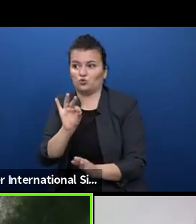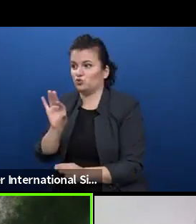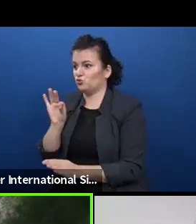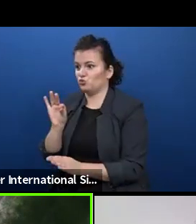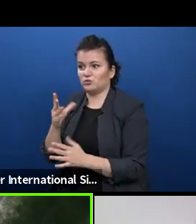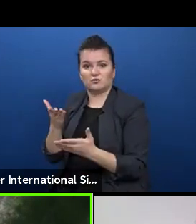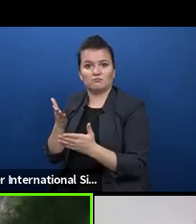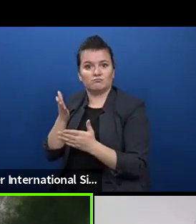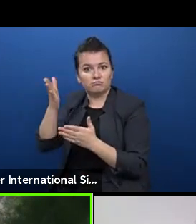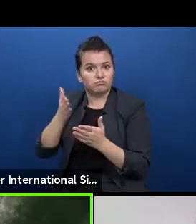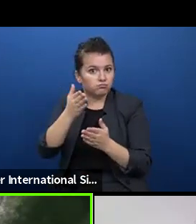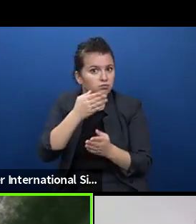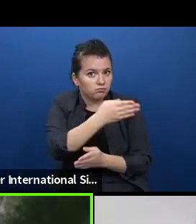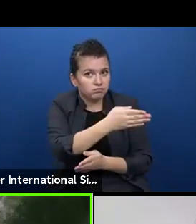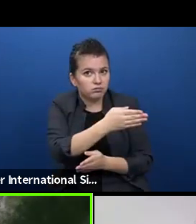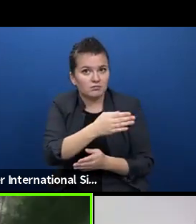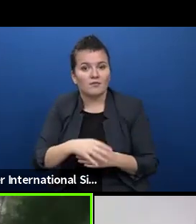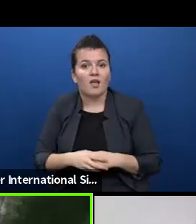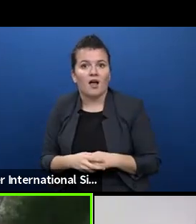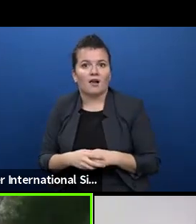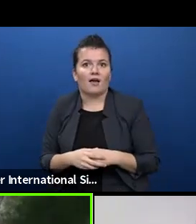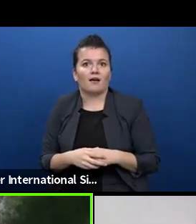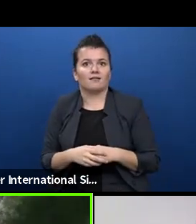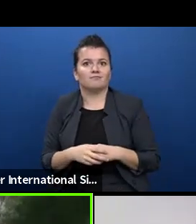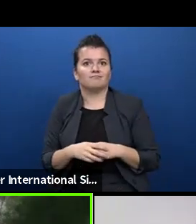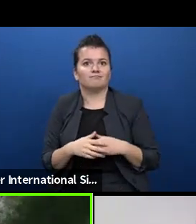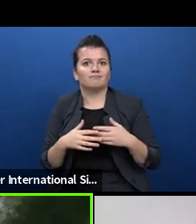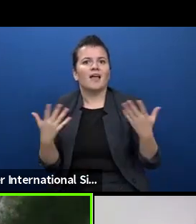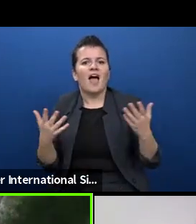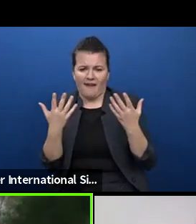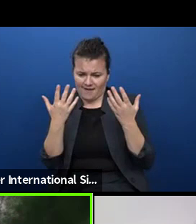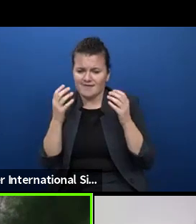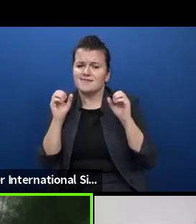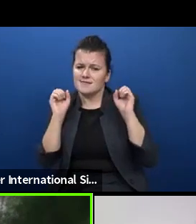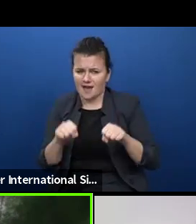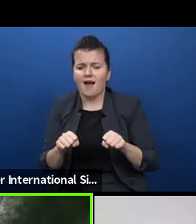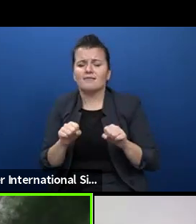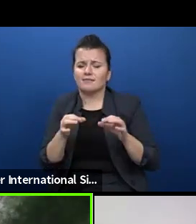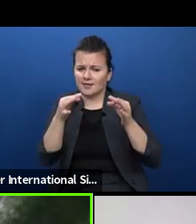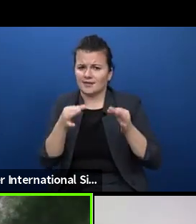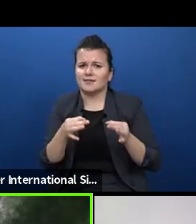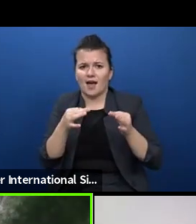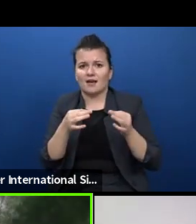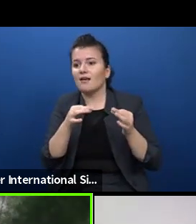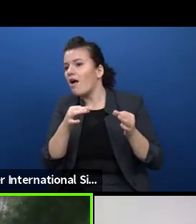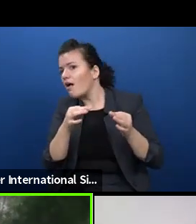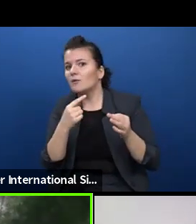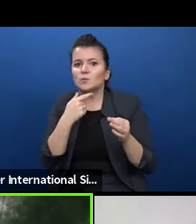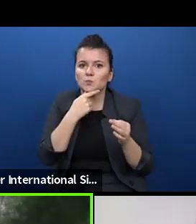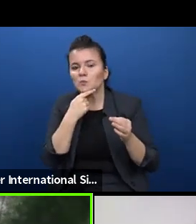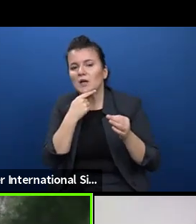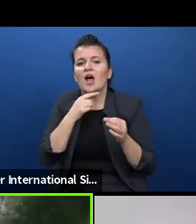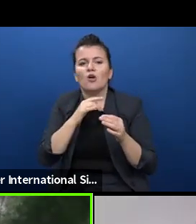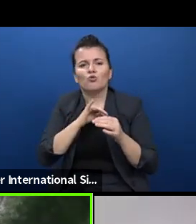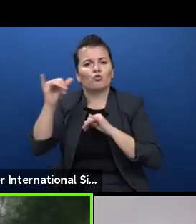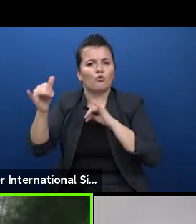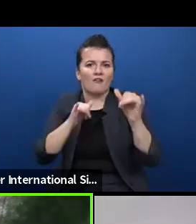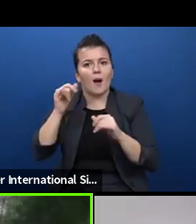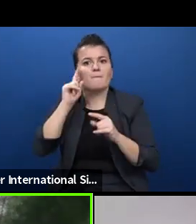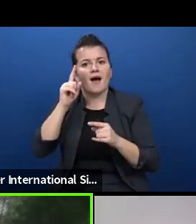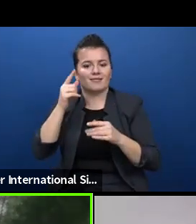environmental bill on. So there are ways where you can keep choices going, can keep traveling, but you actually work within